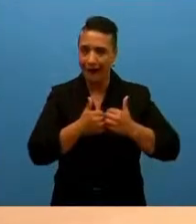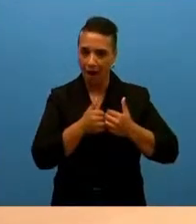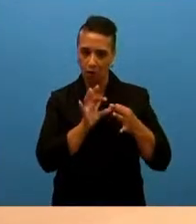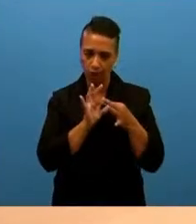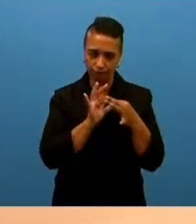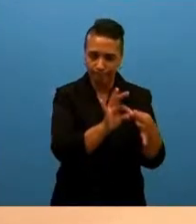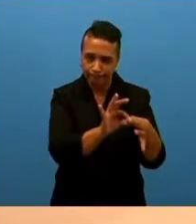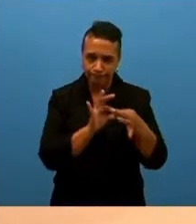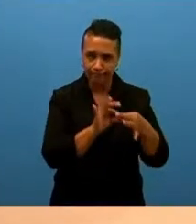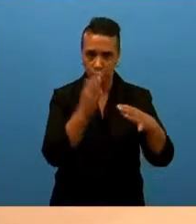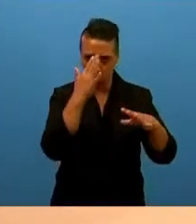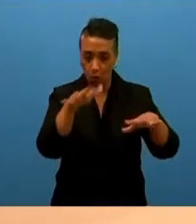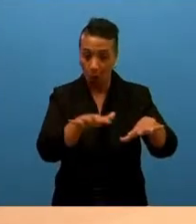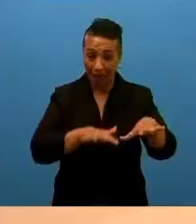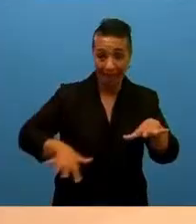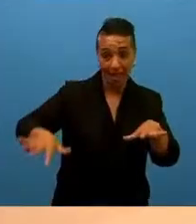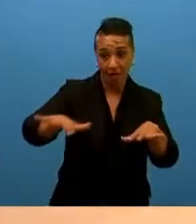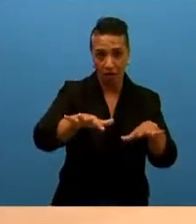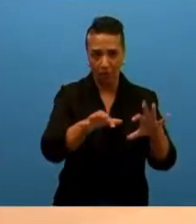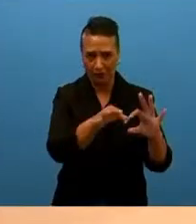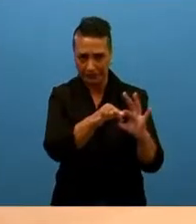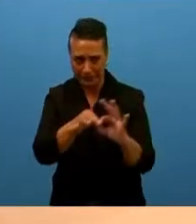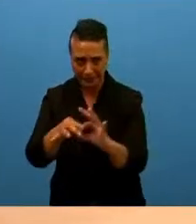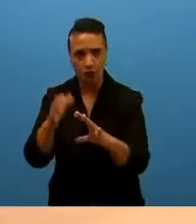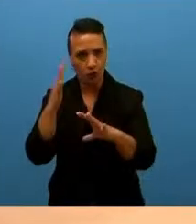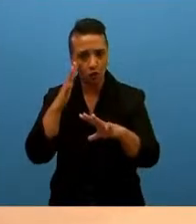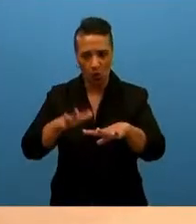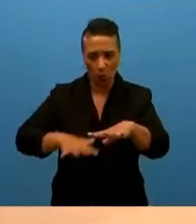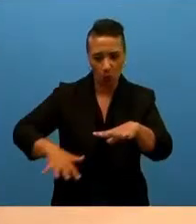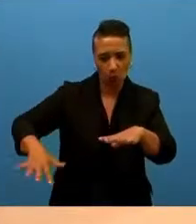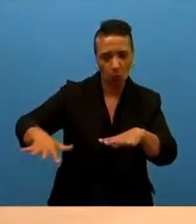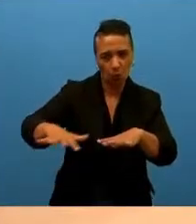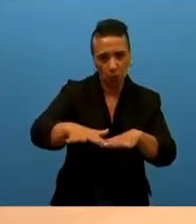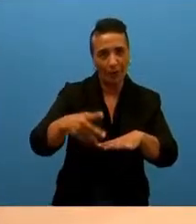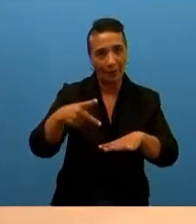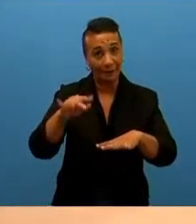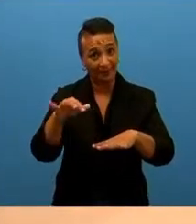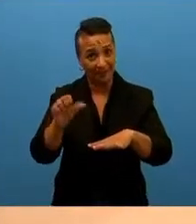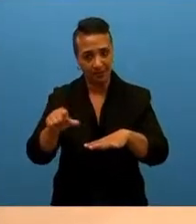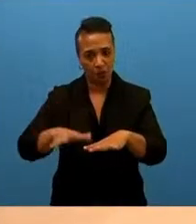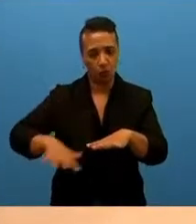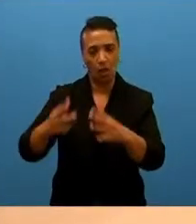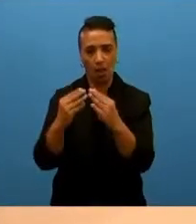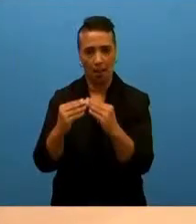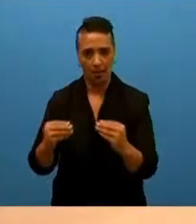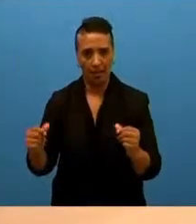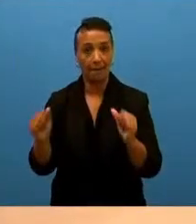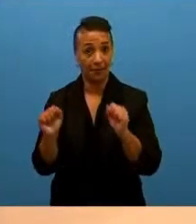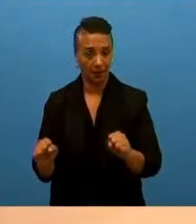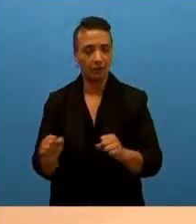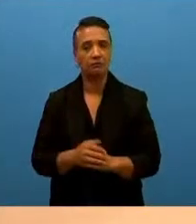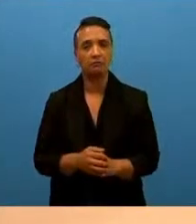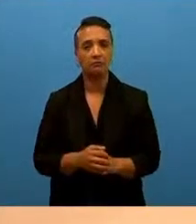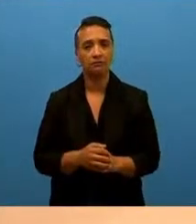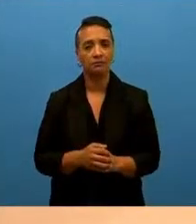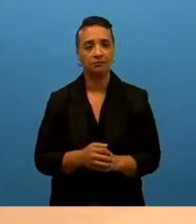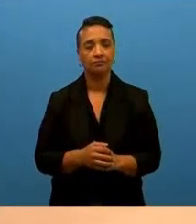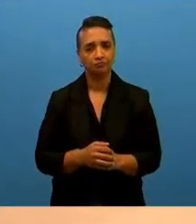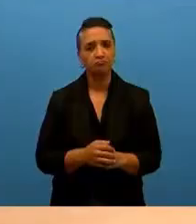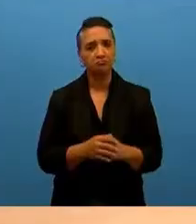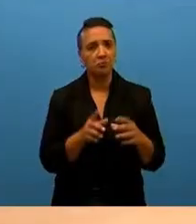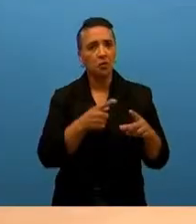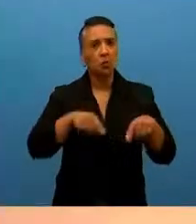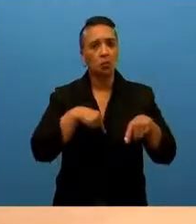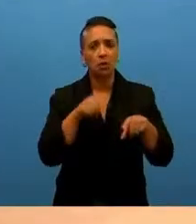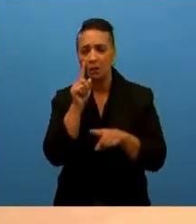environmental cooperation, including on PFAS. The government of Japan has conducted site inspections of